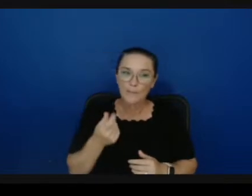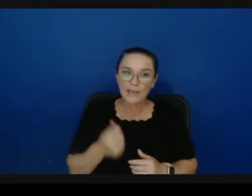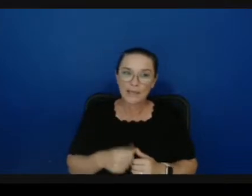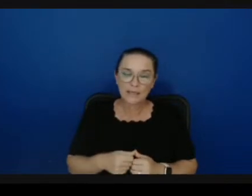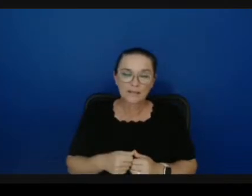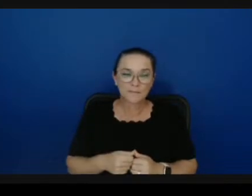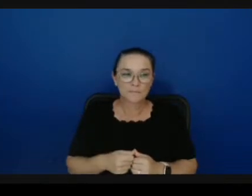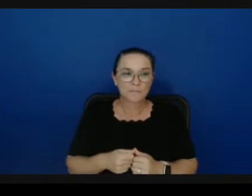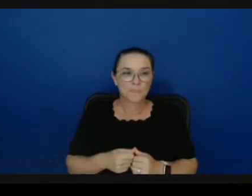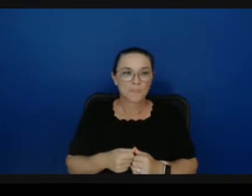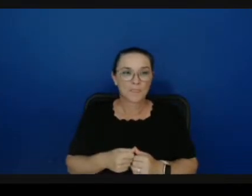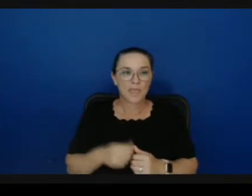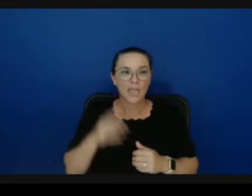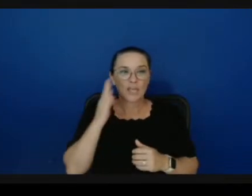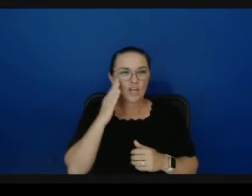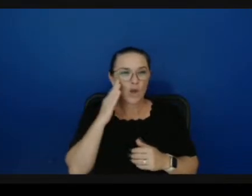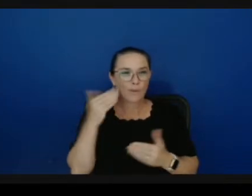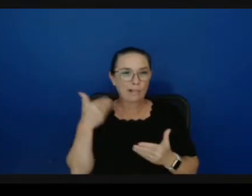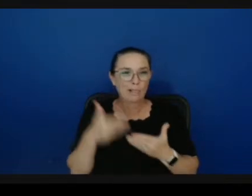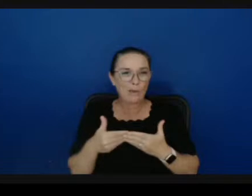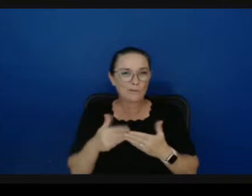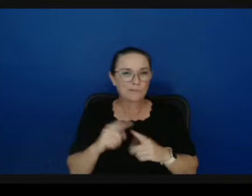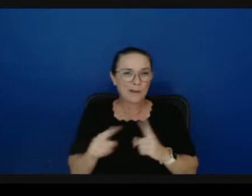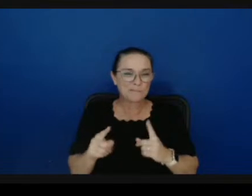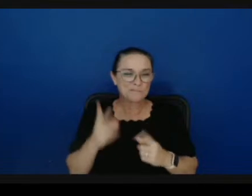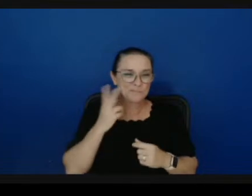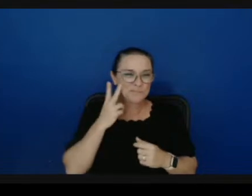mean, I know it's a stone's throw. We can only hope.